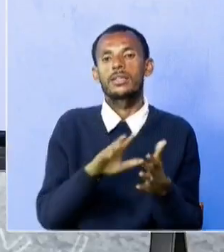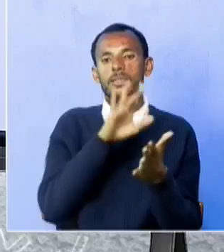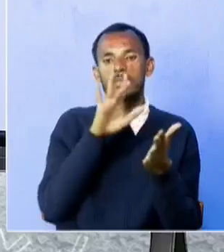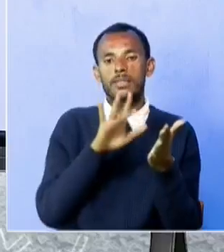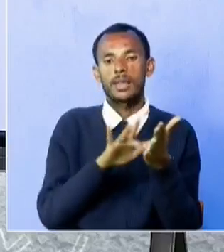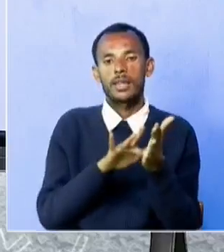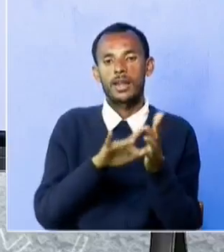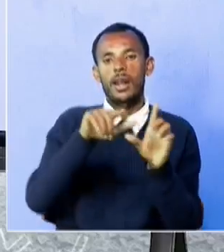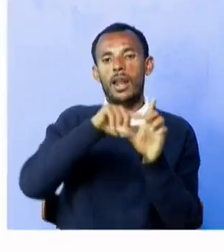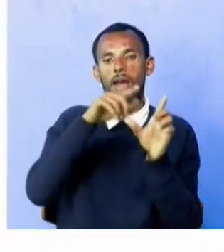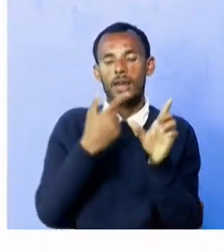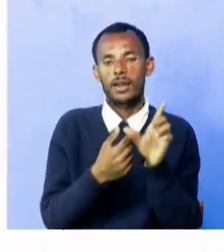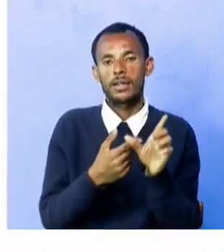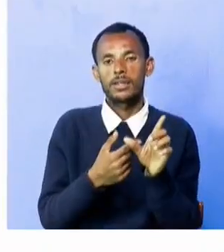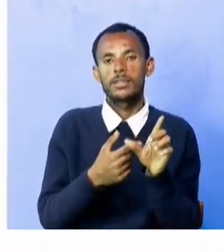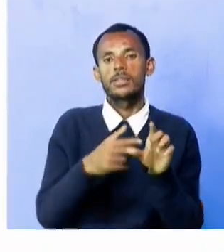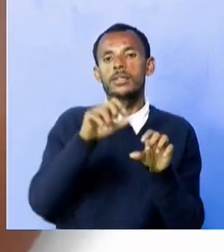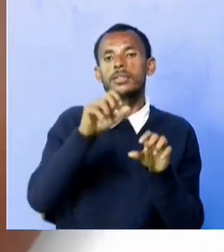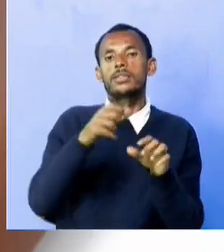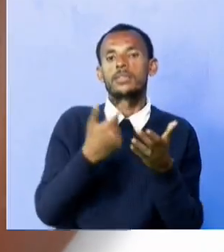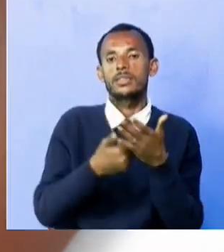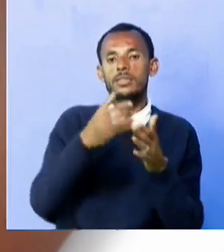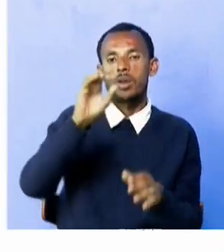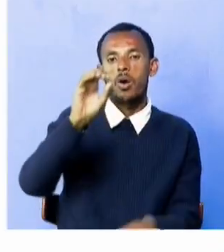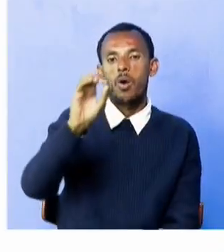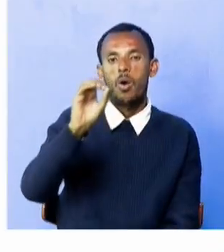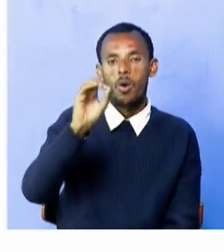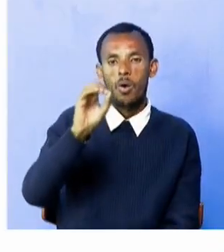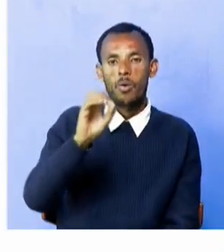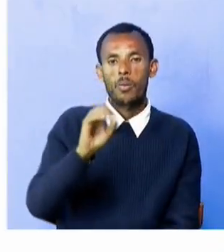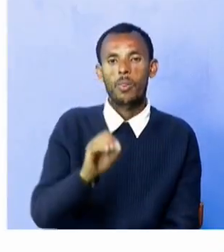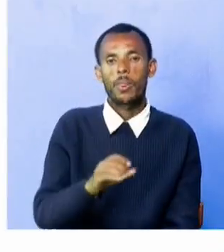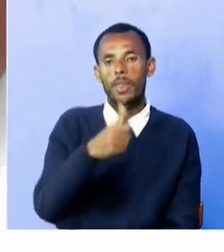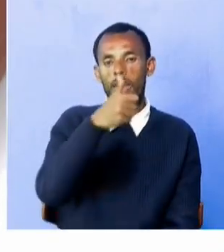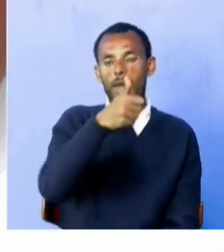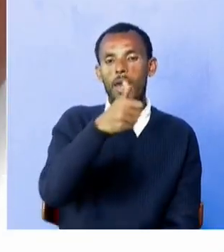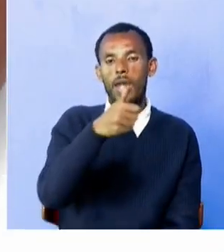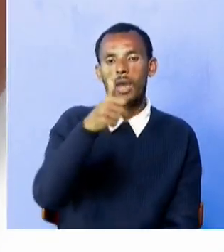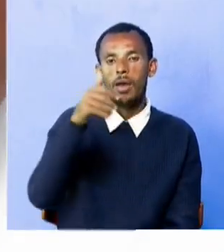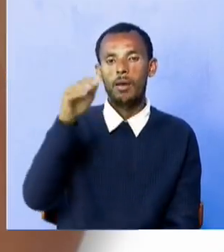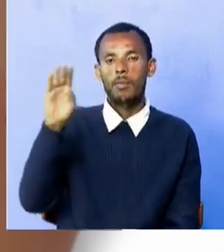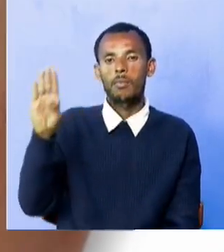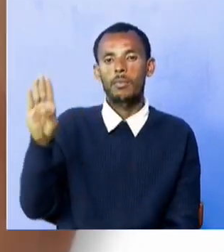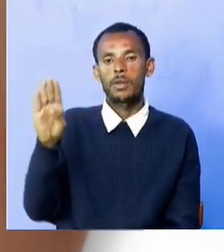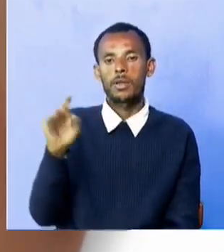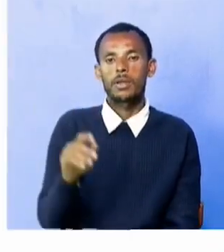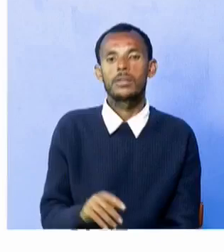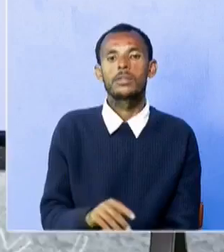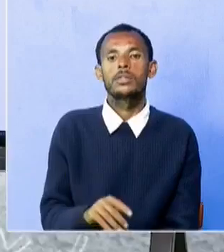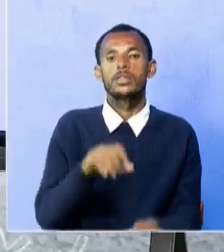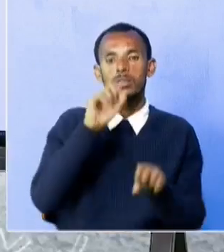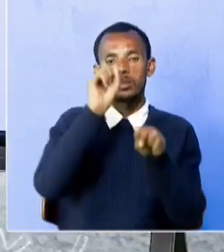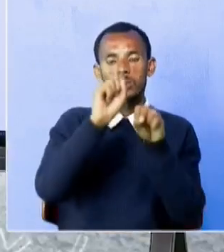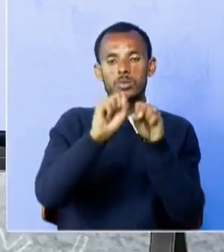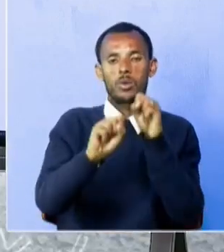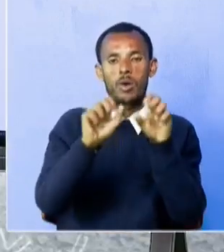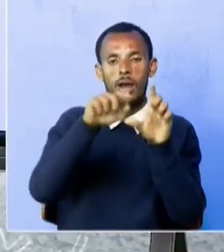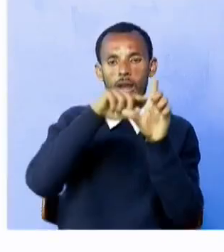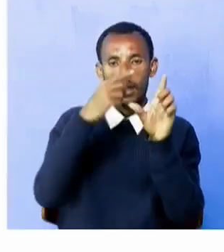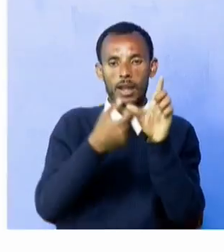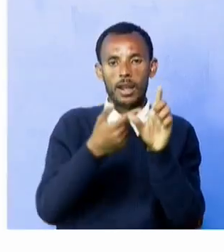angle, okay? Say this is O, take a certain point A and B here, okay? So